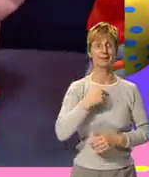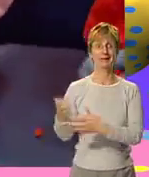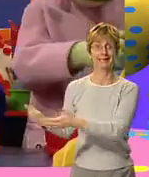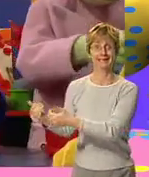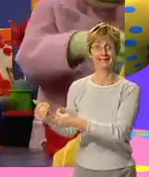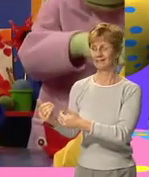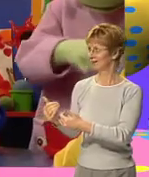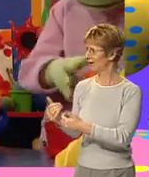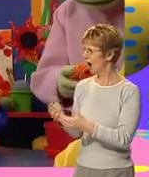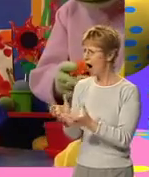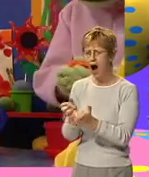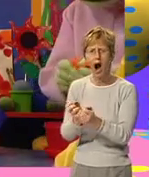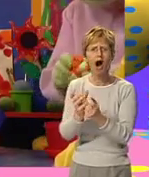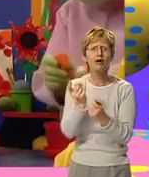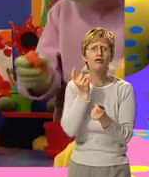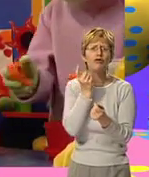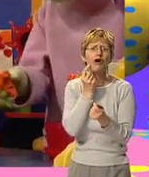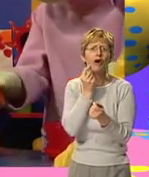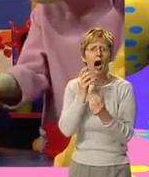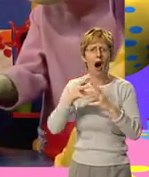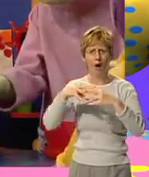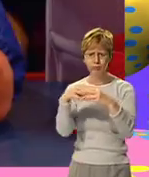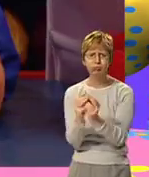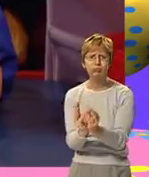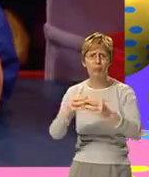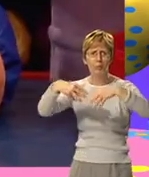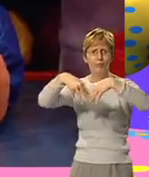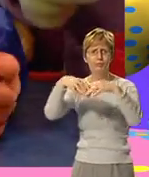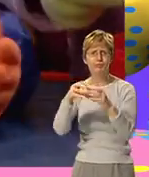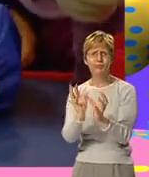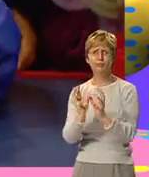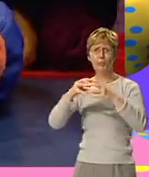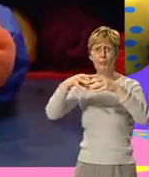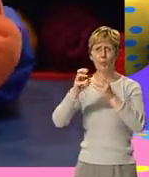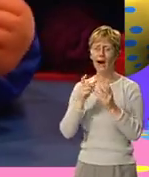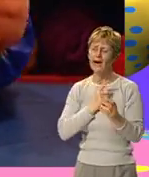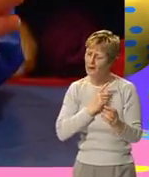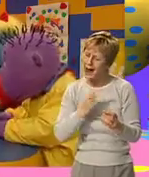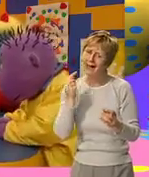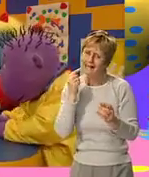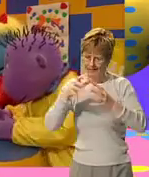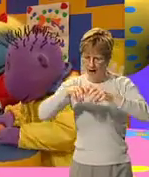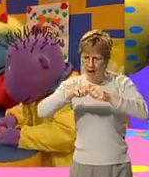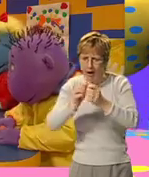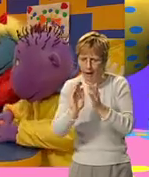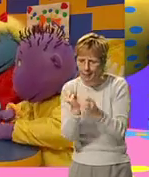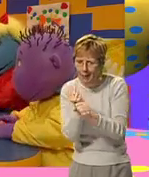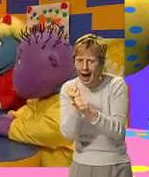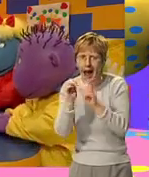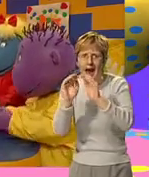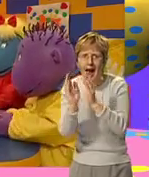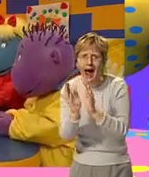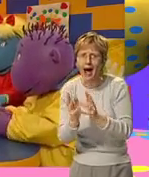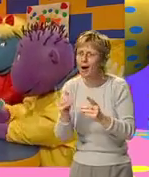you. Oh, it's all soft and bendy. That's why it's so easy to shape. But if you leave it